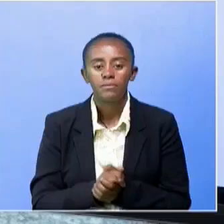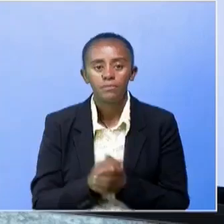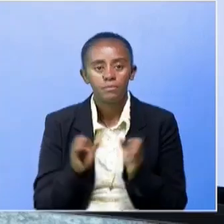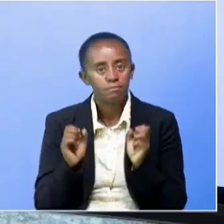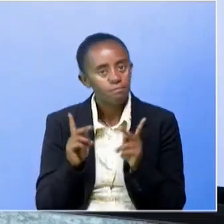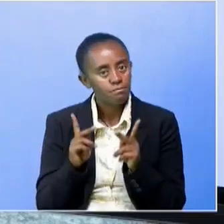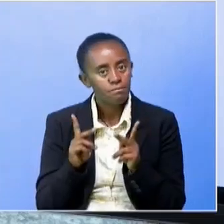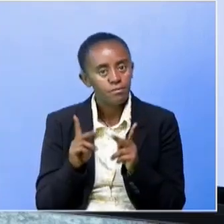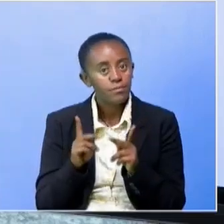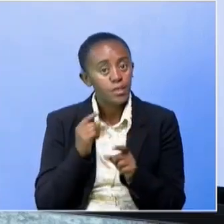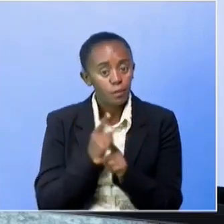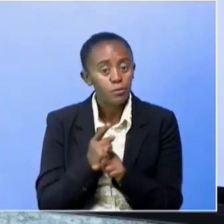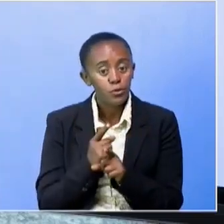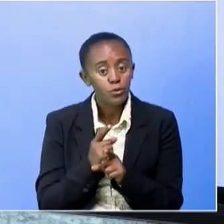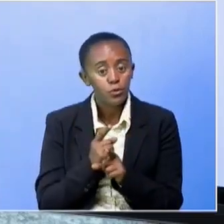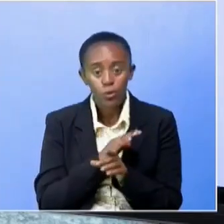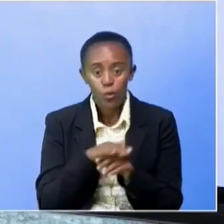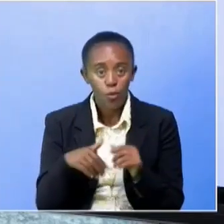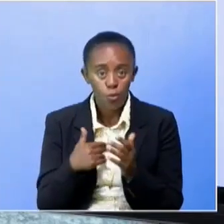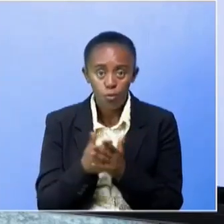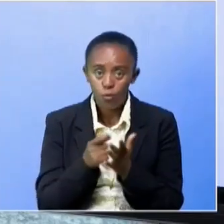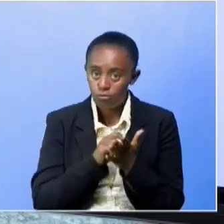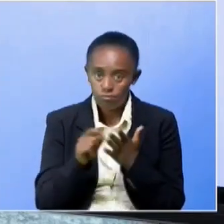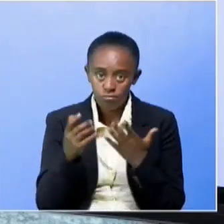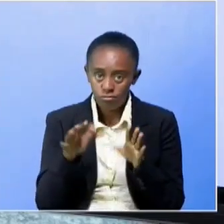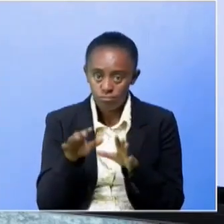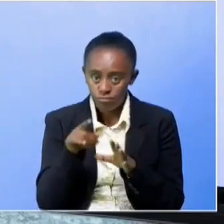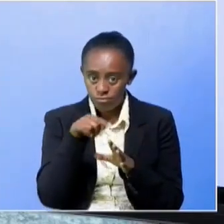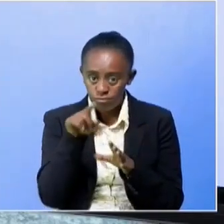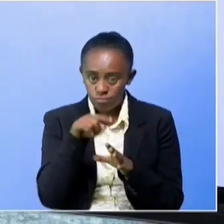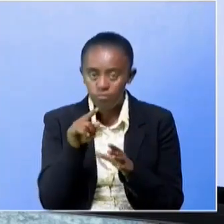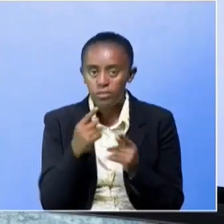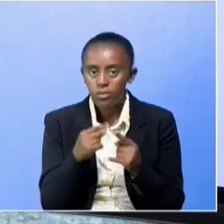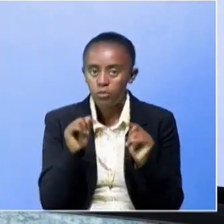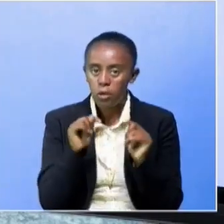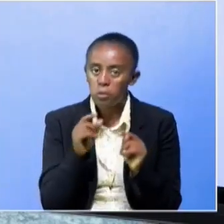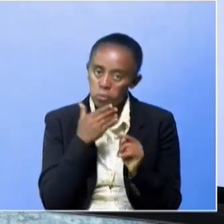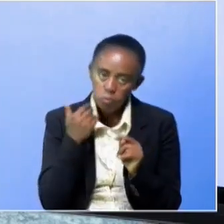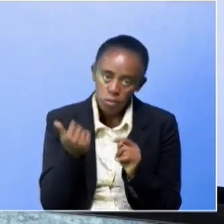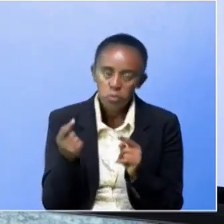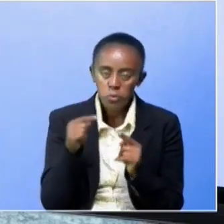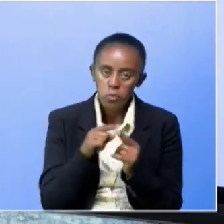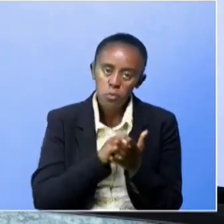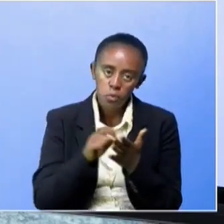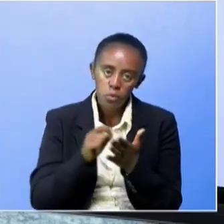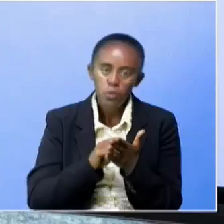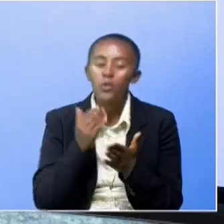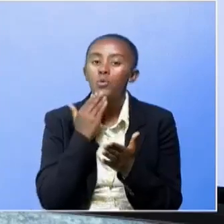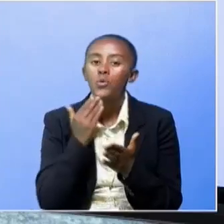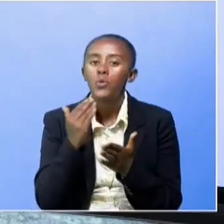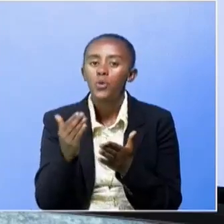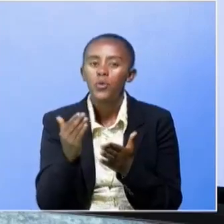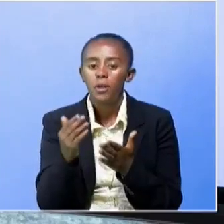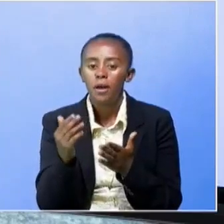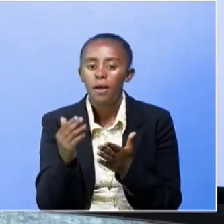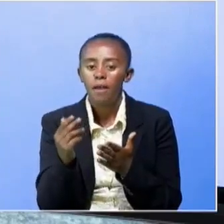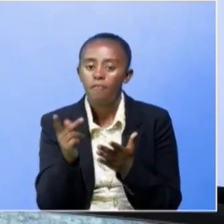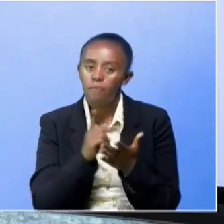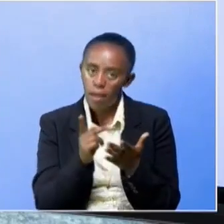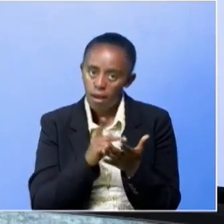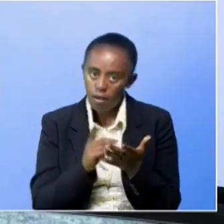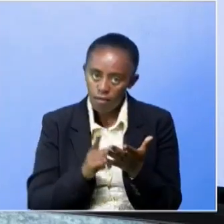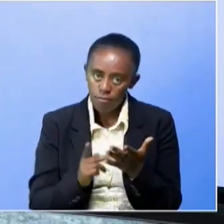Okay, I'm sure you all wrote and tried your best to write a good